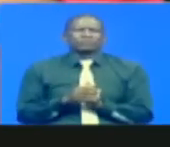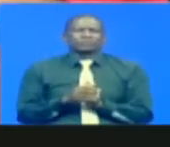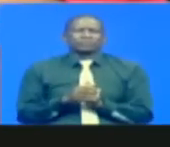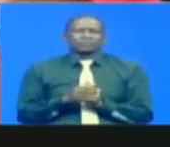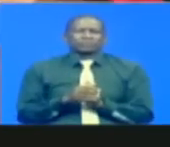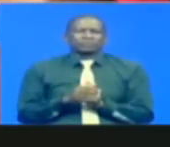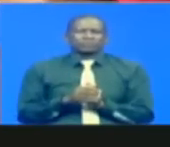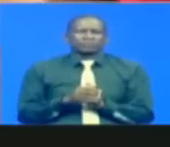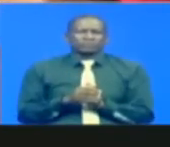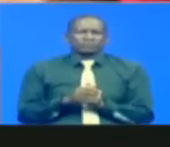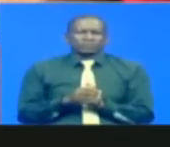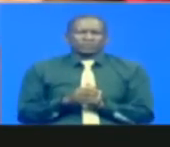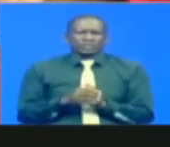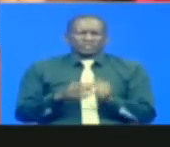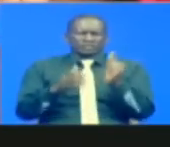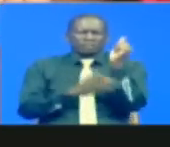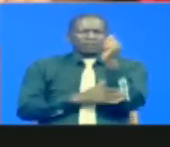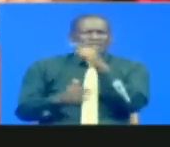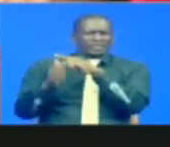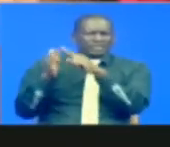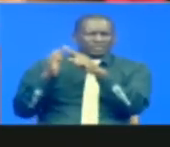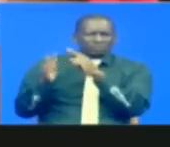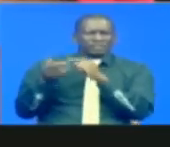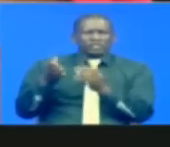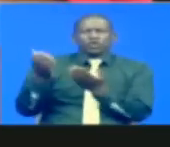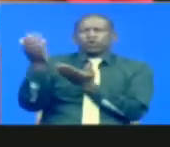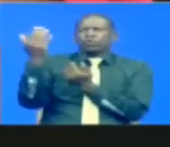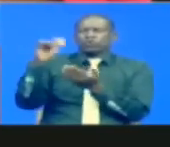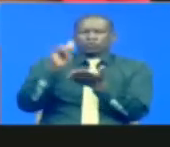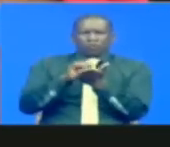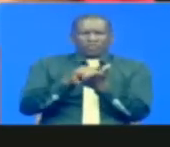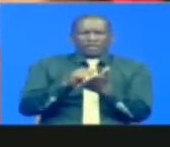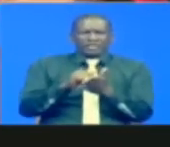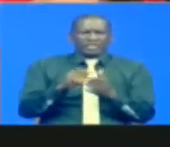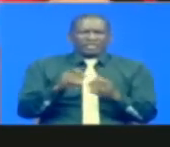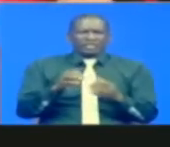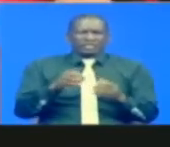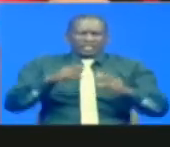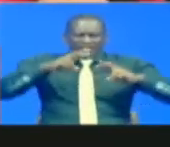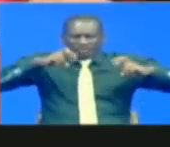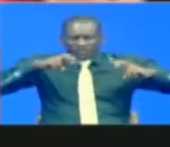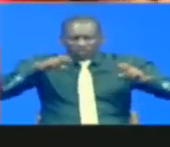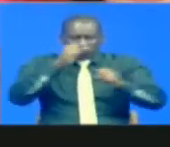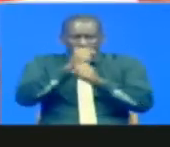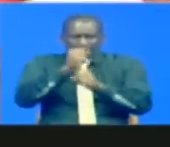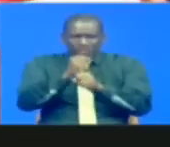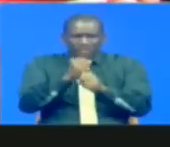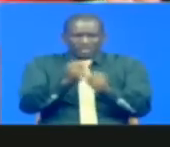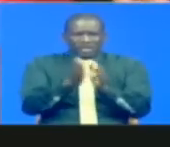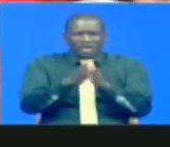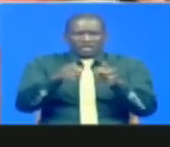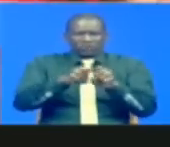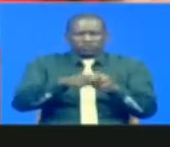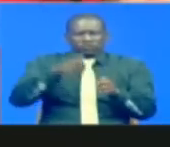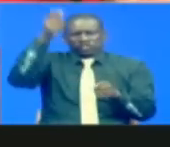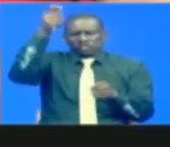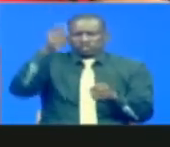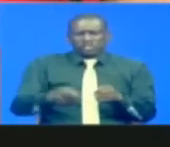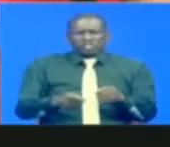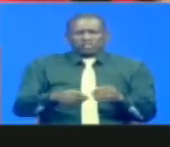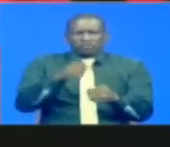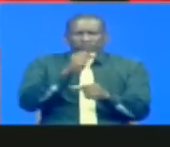What a nasty experience, and certainly hope that the relevant investigations are carried out and also that justice is